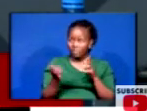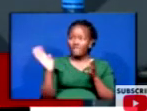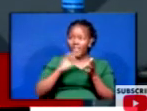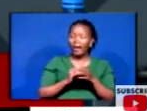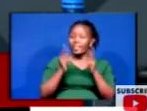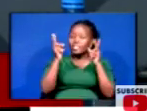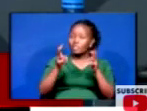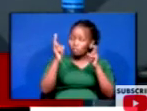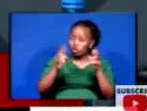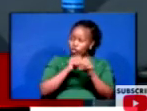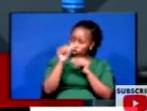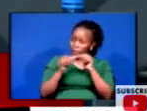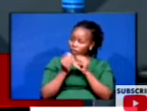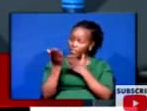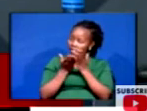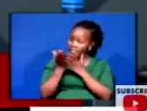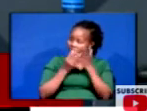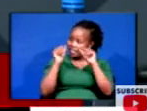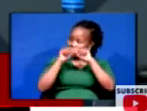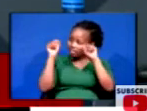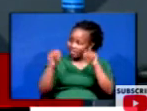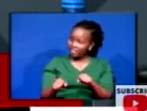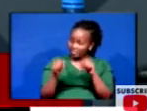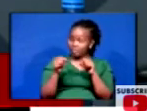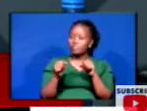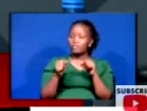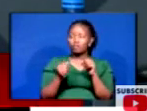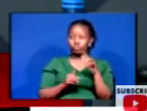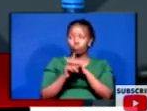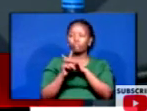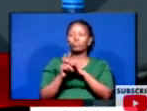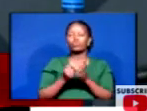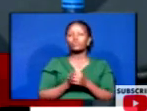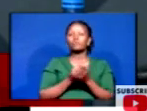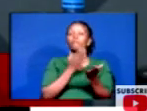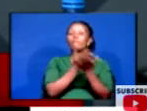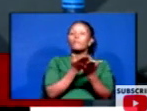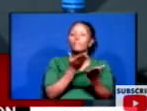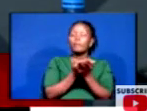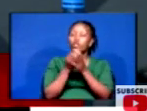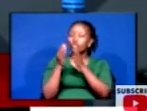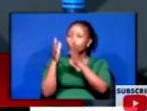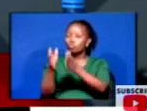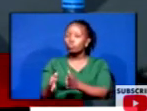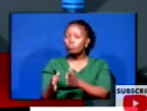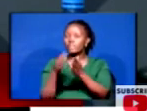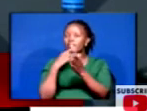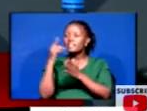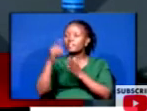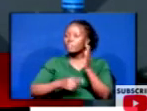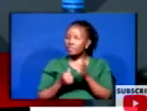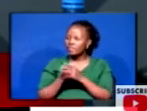arose. Now, this is where the contention is. The petitioners allege, or rather say, that servers were never